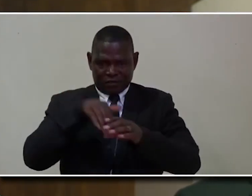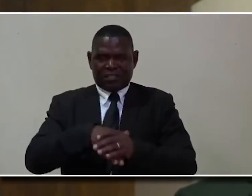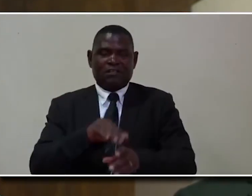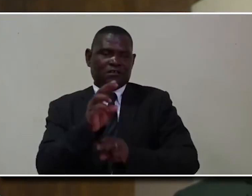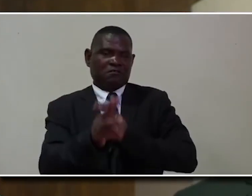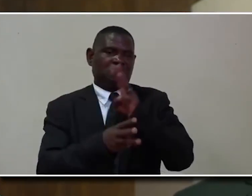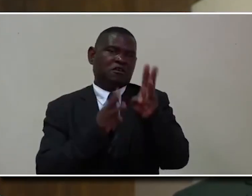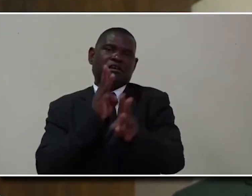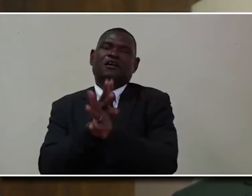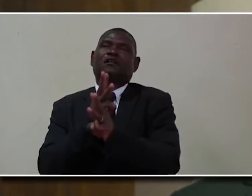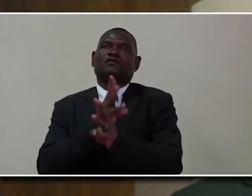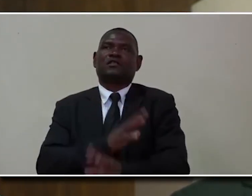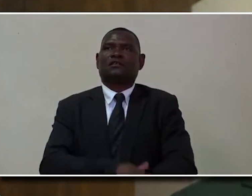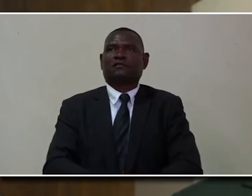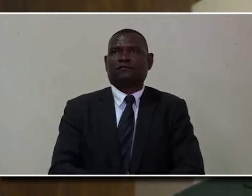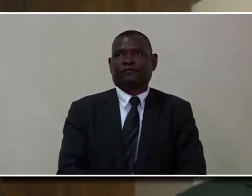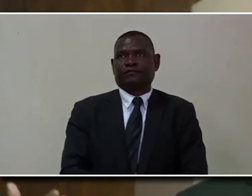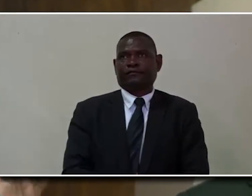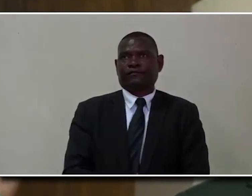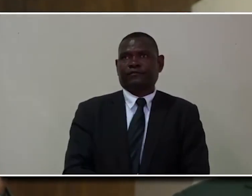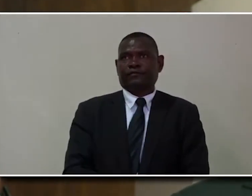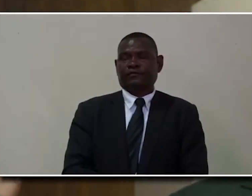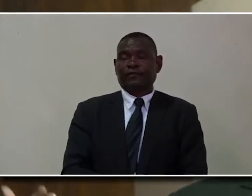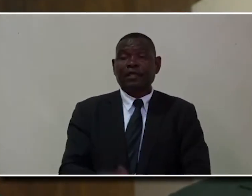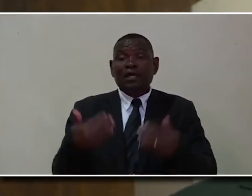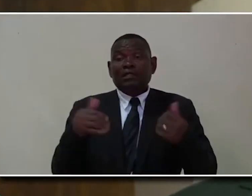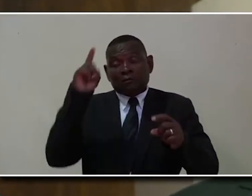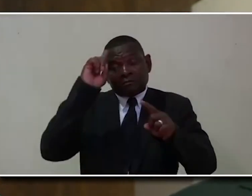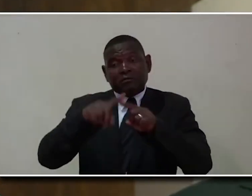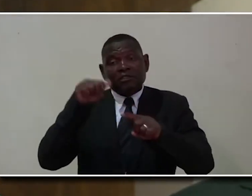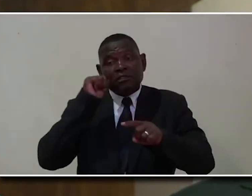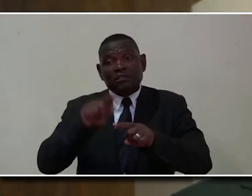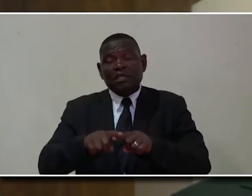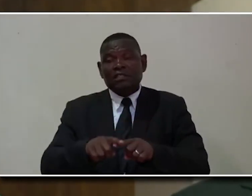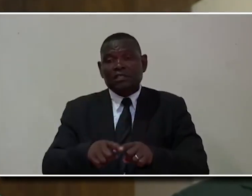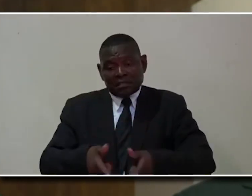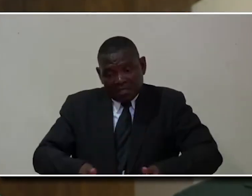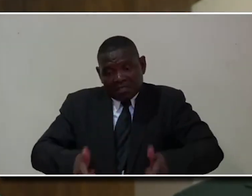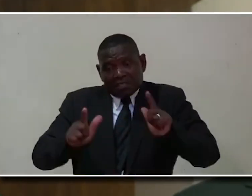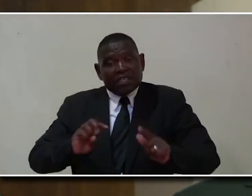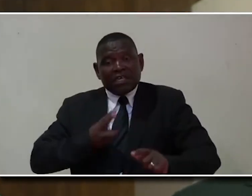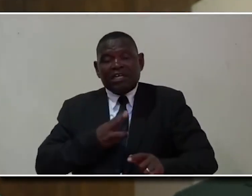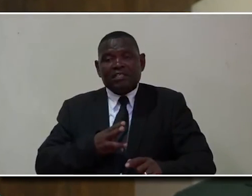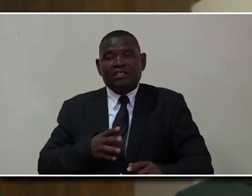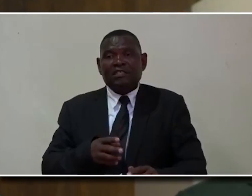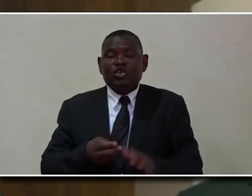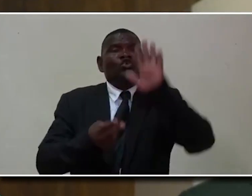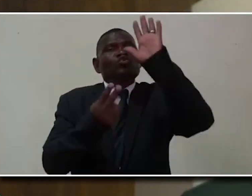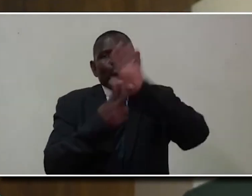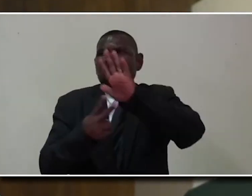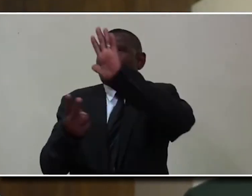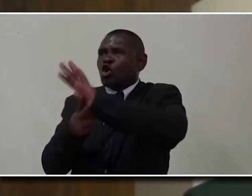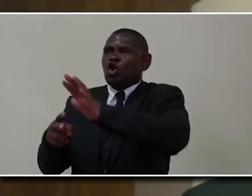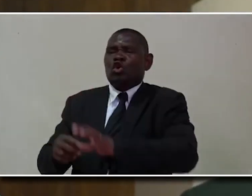Mulungu kuli kuonekera mwa ife pano padziko la pano. So my dear brothers and sisters, let us radiate the joy in Christ. So pano kondedwa